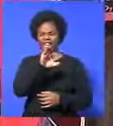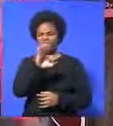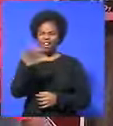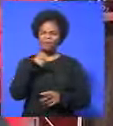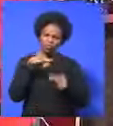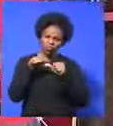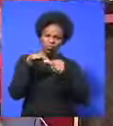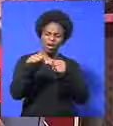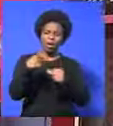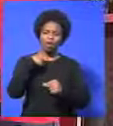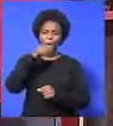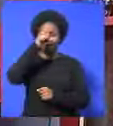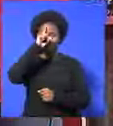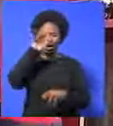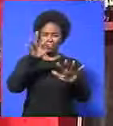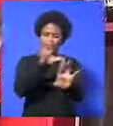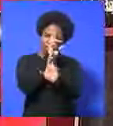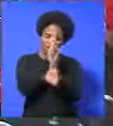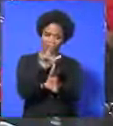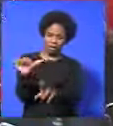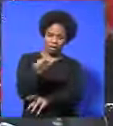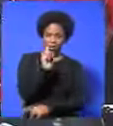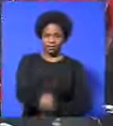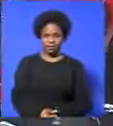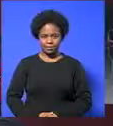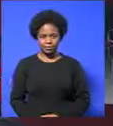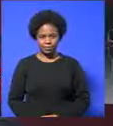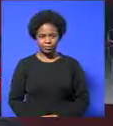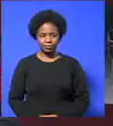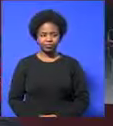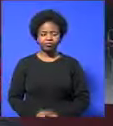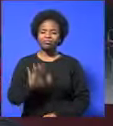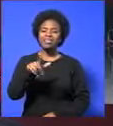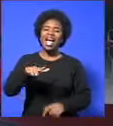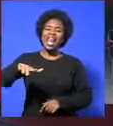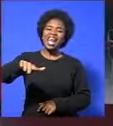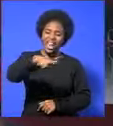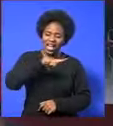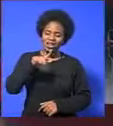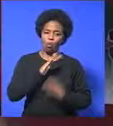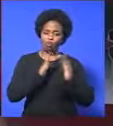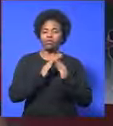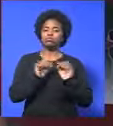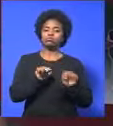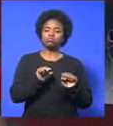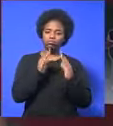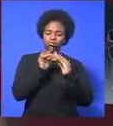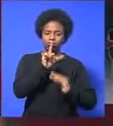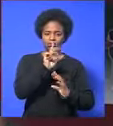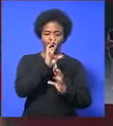for the restoration of black people's dignity. Land is property. Property is